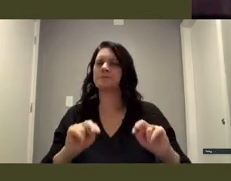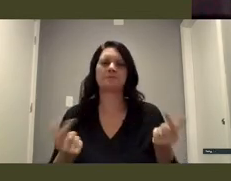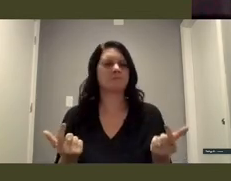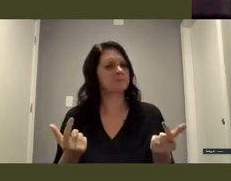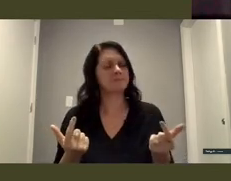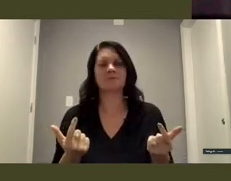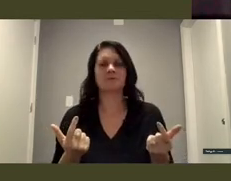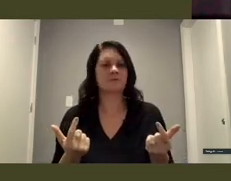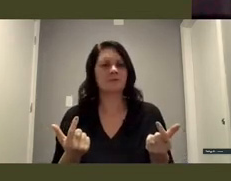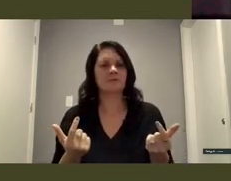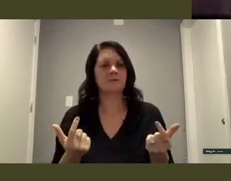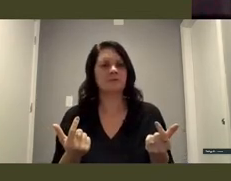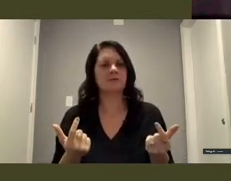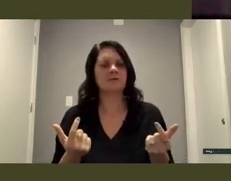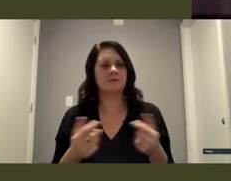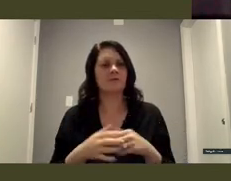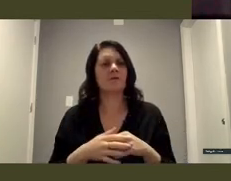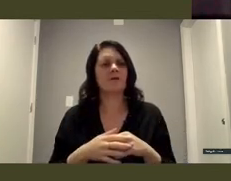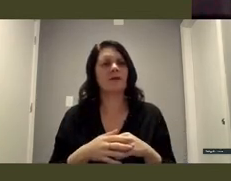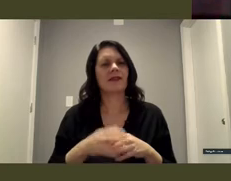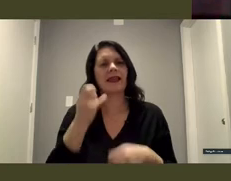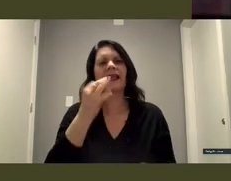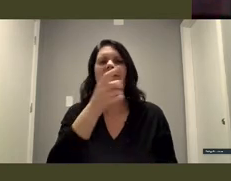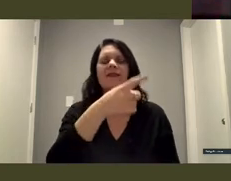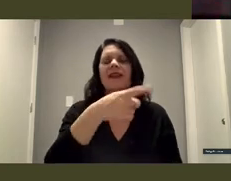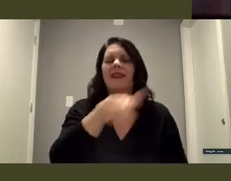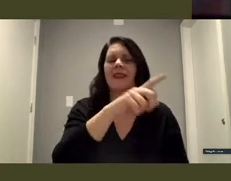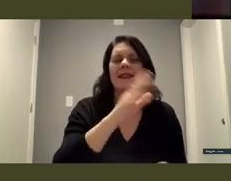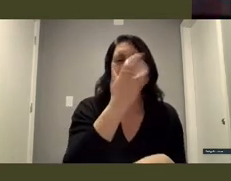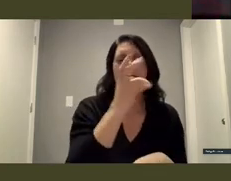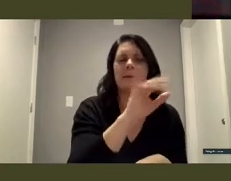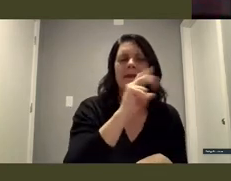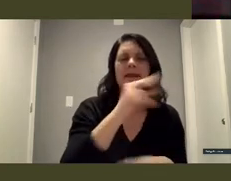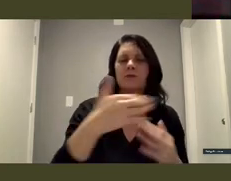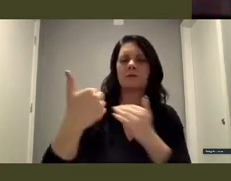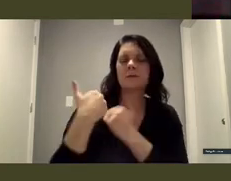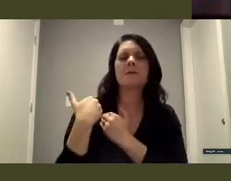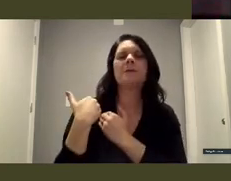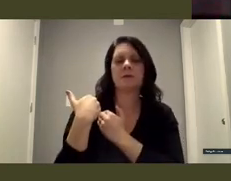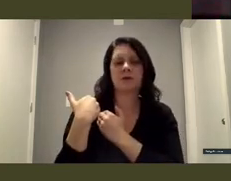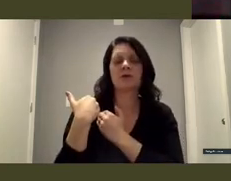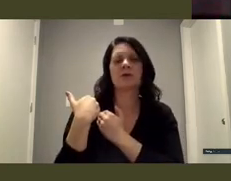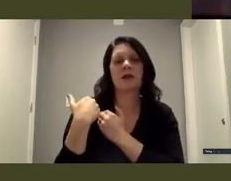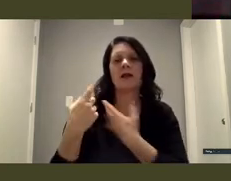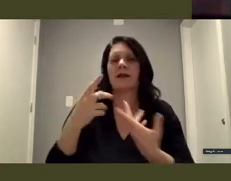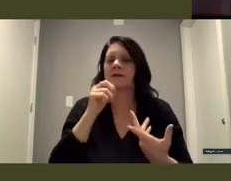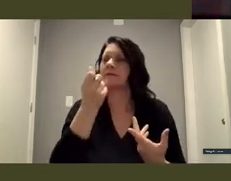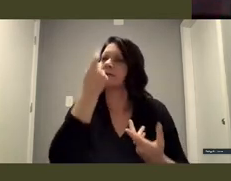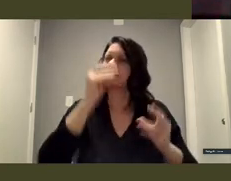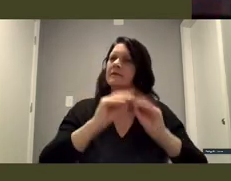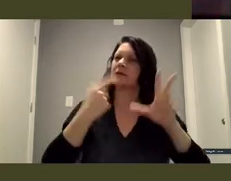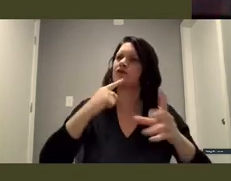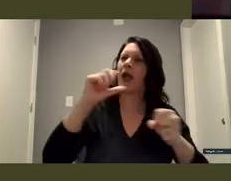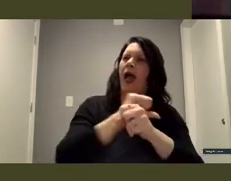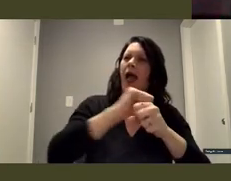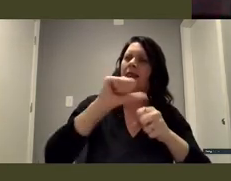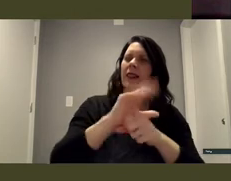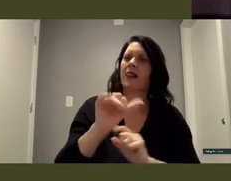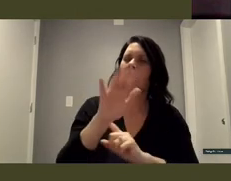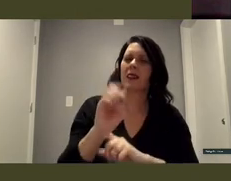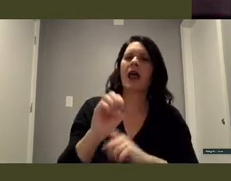been inclusive enough of the reality of the climate change crisis that we are speaking on currently. Of